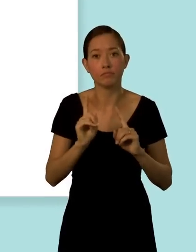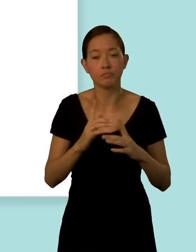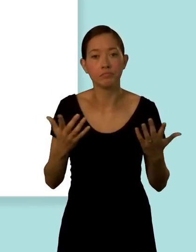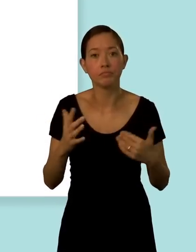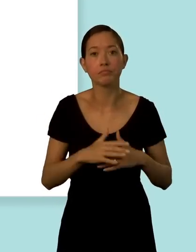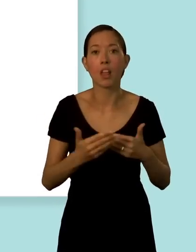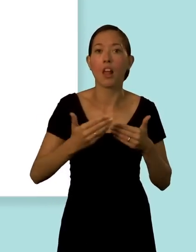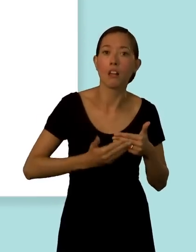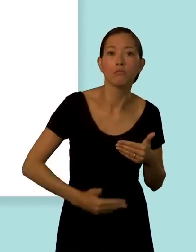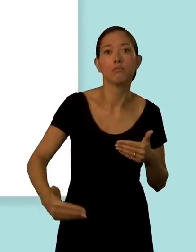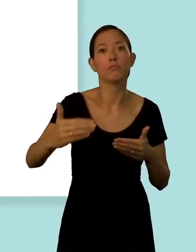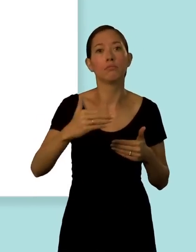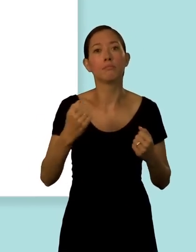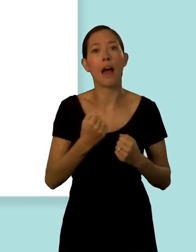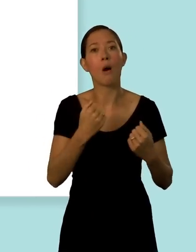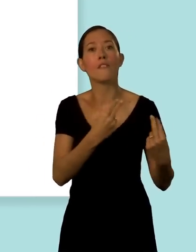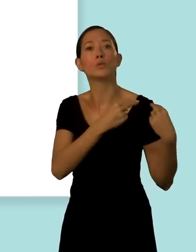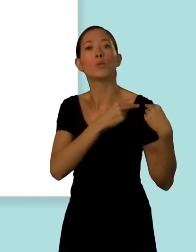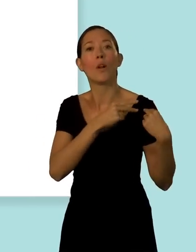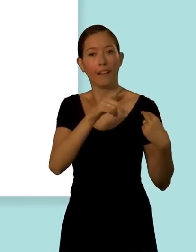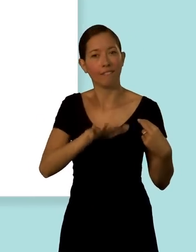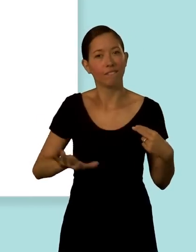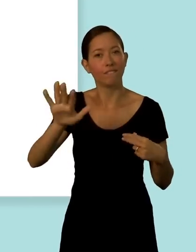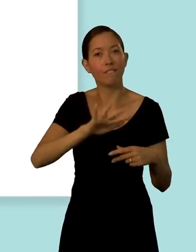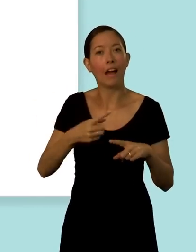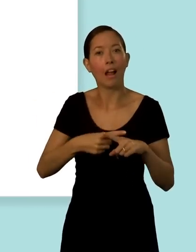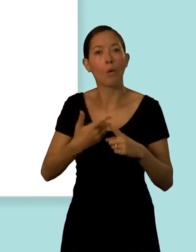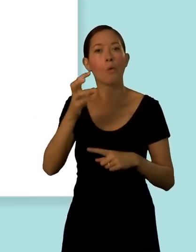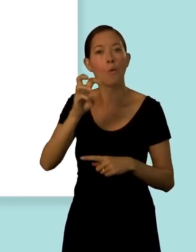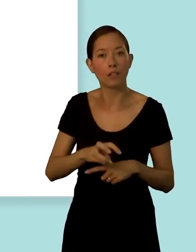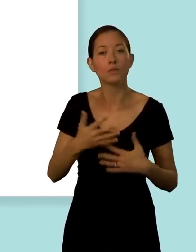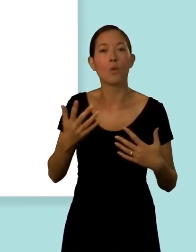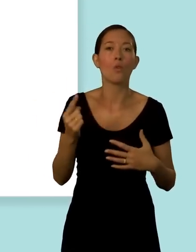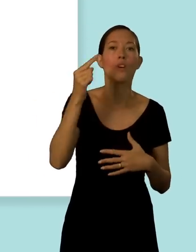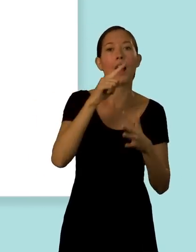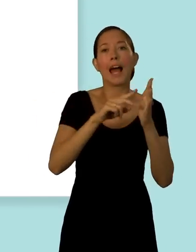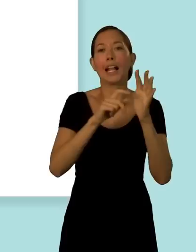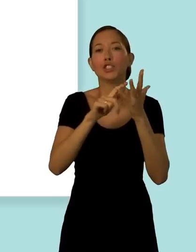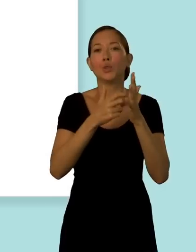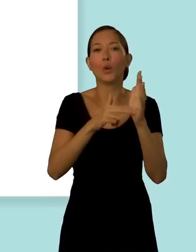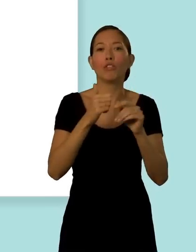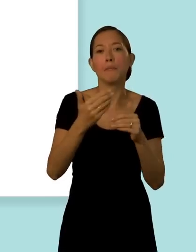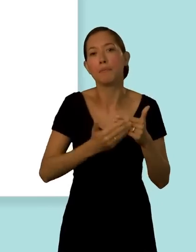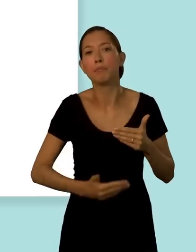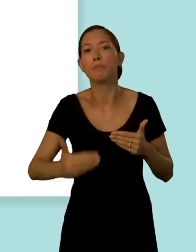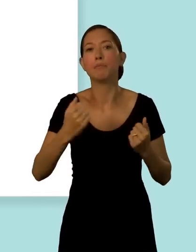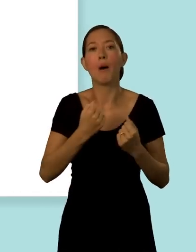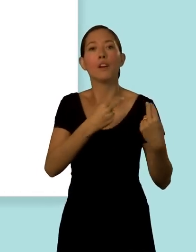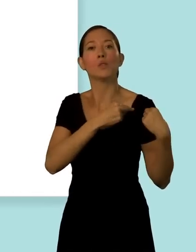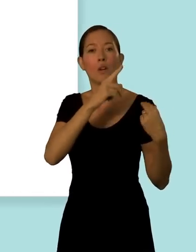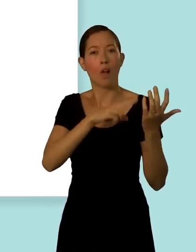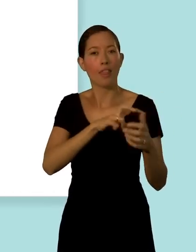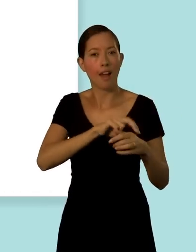putting in place a lasting power of attorney, if you're in England and Wales, or an enduring power of attorney in Northern Ireland, which I've just talked